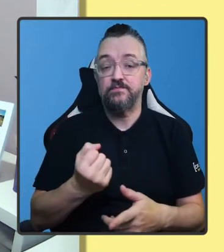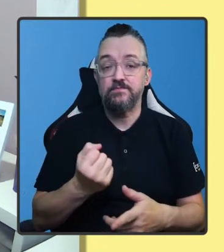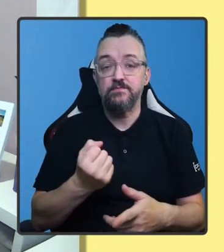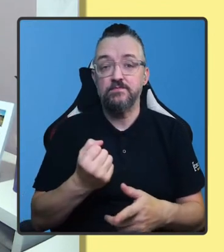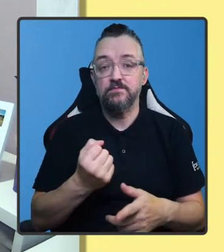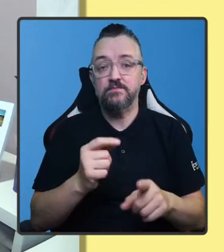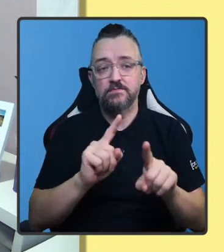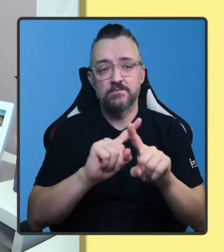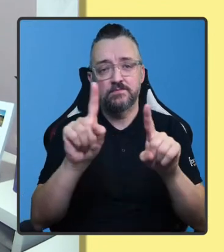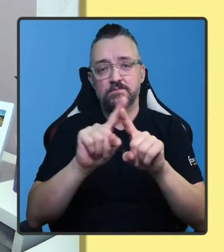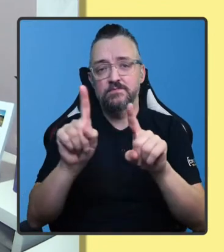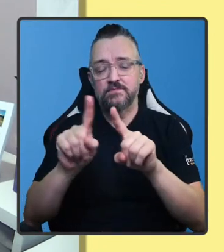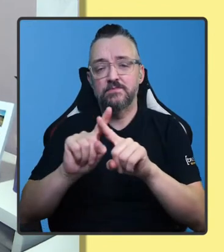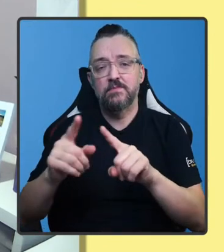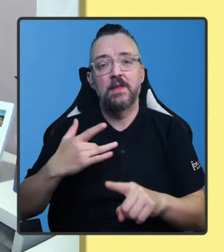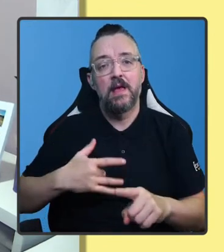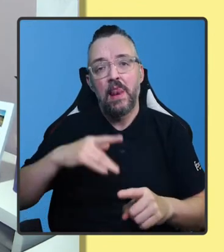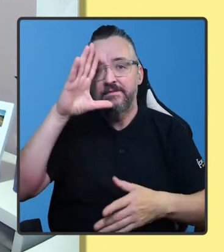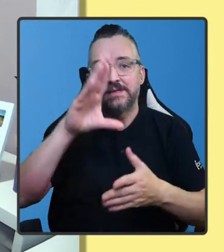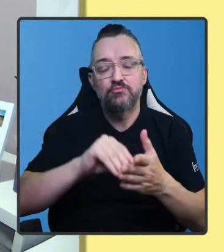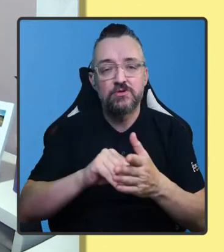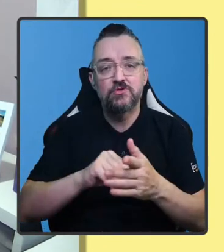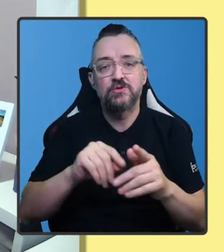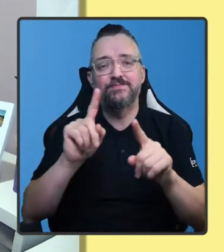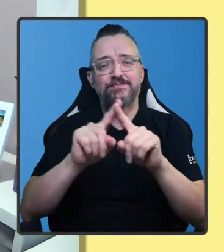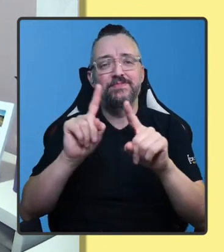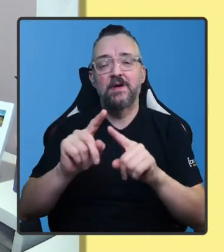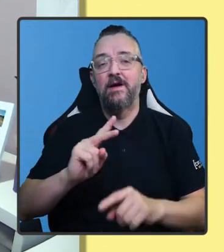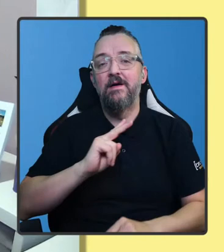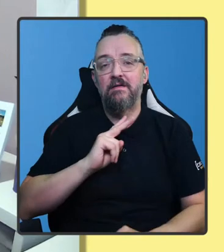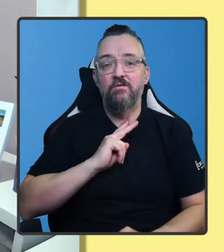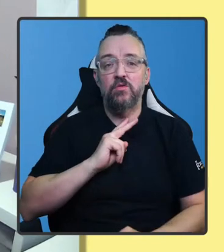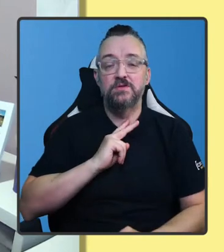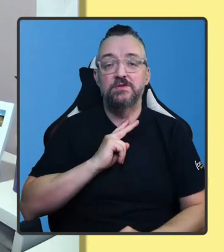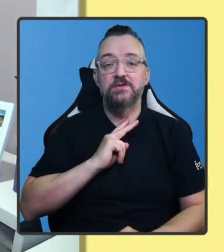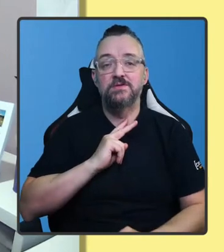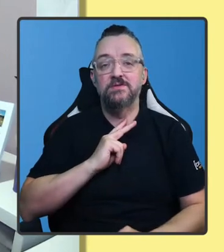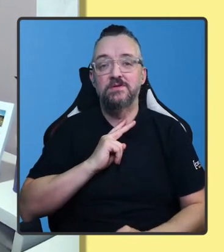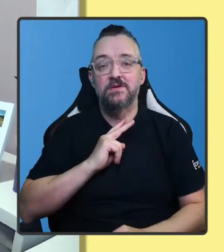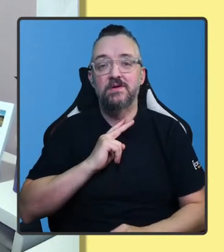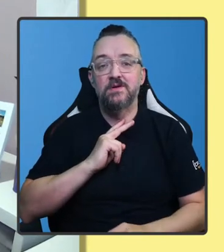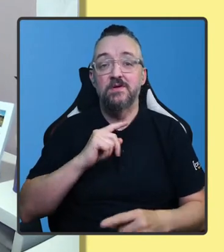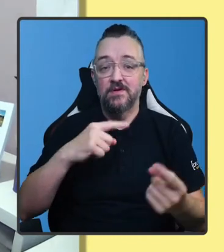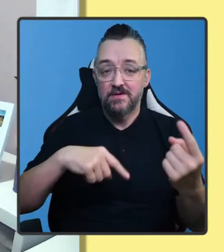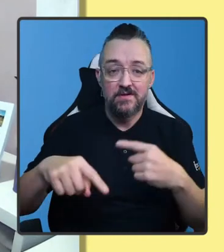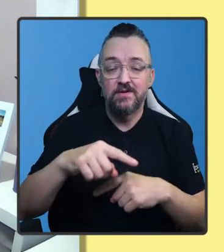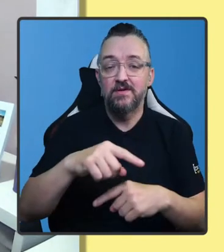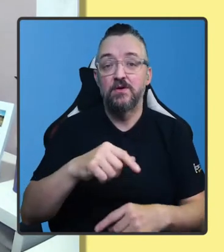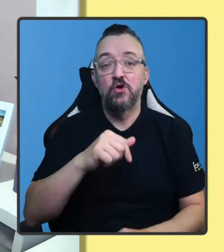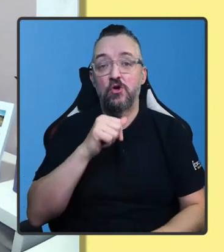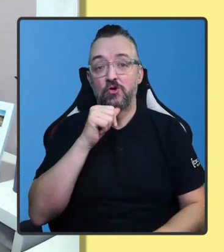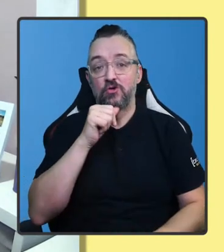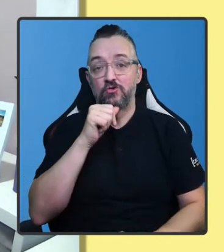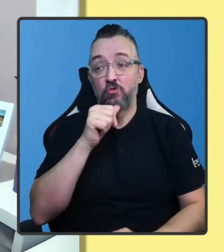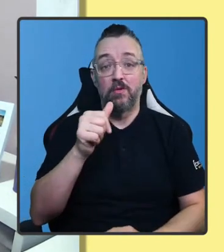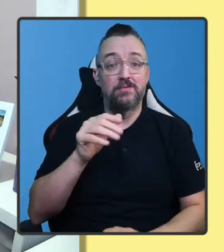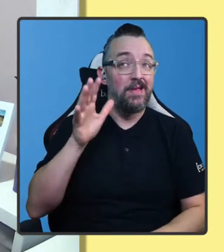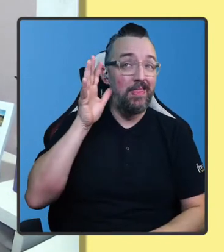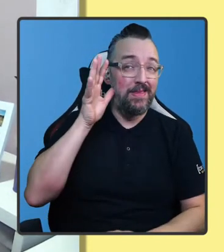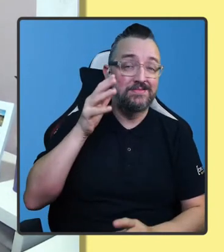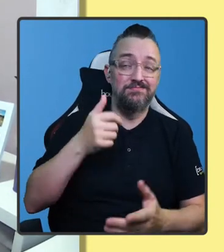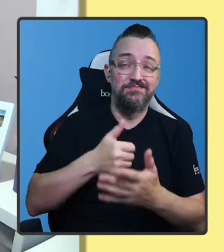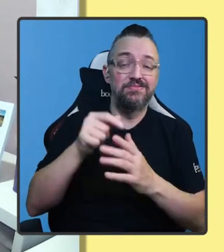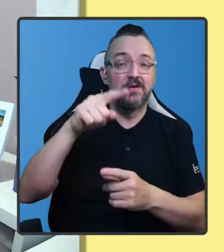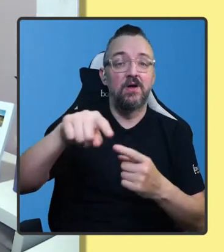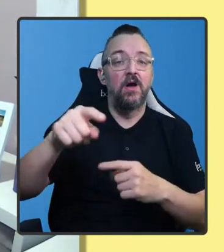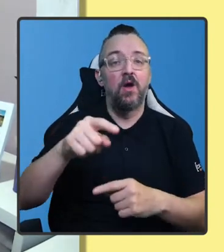lived experiences and so many voices that we don't necessarily hear. We often don't hear older women speaking in public